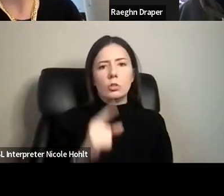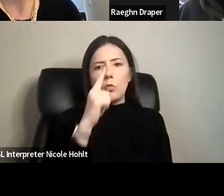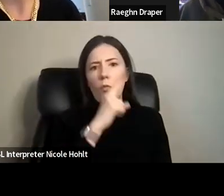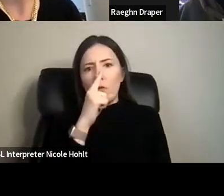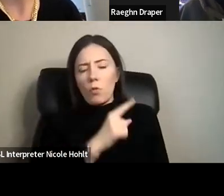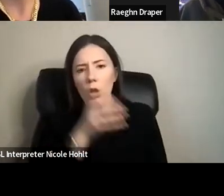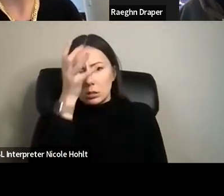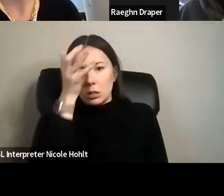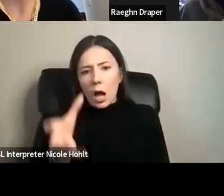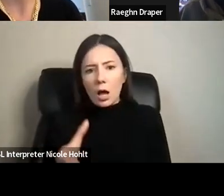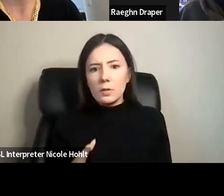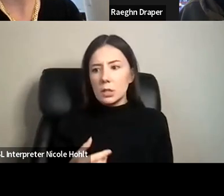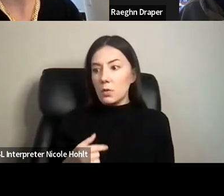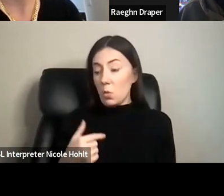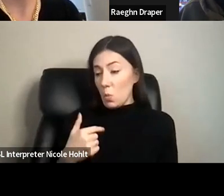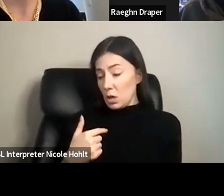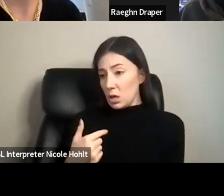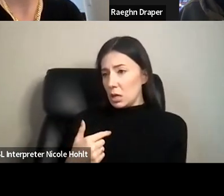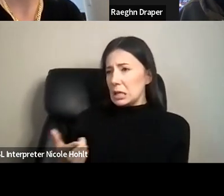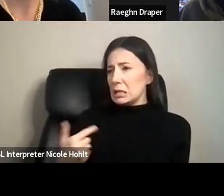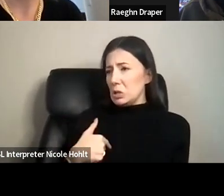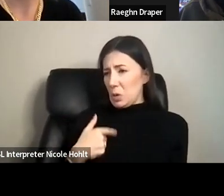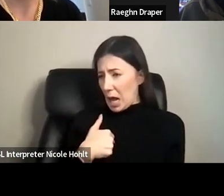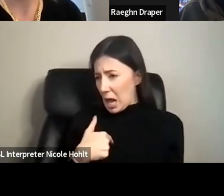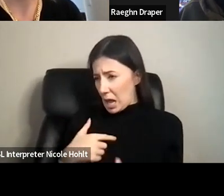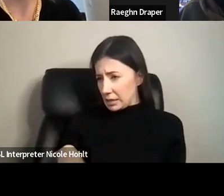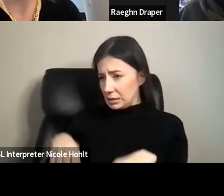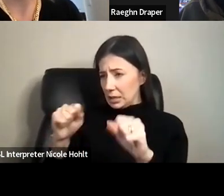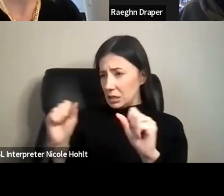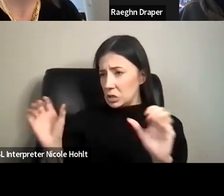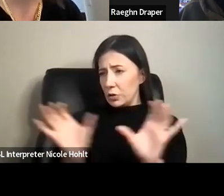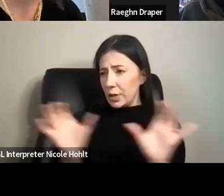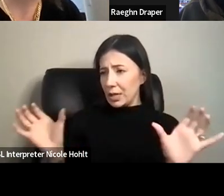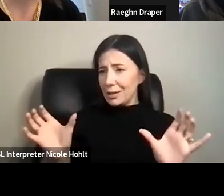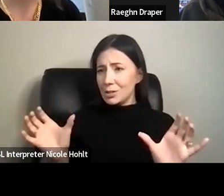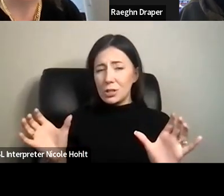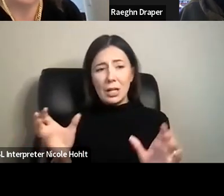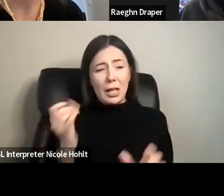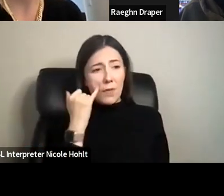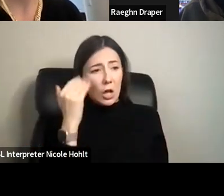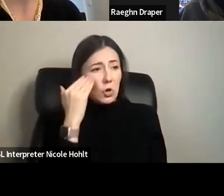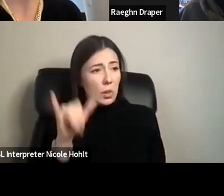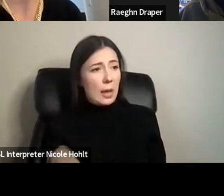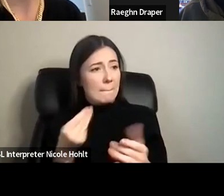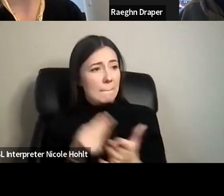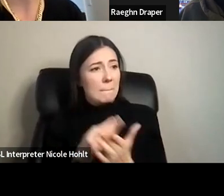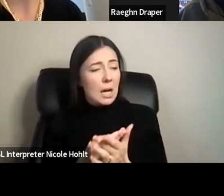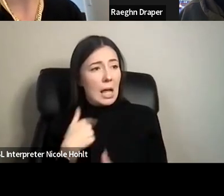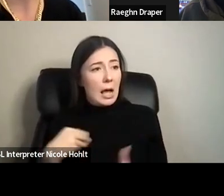I take ServSafe if I know you are taking that money, lobbying against me to